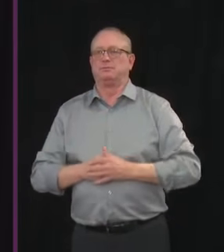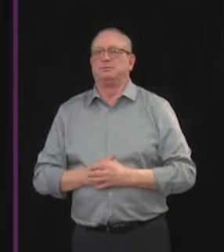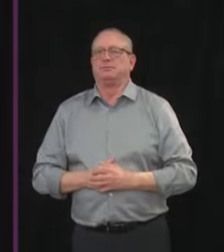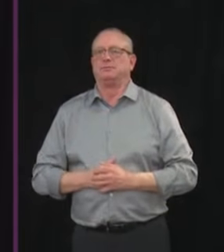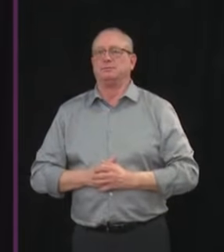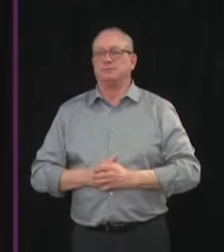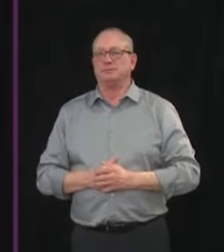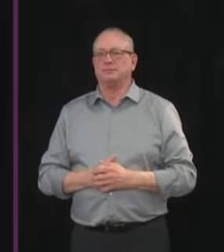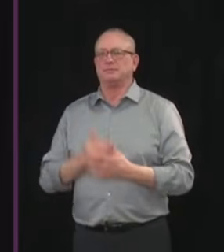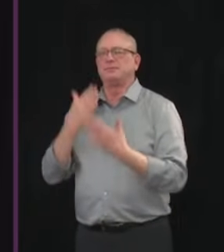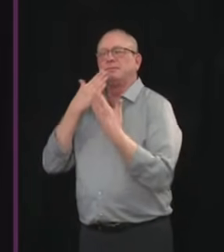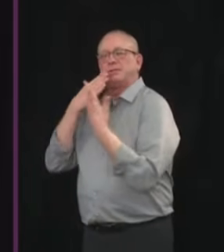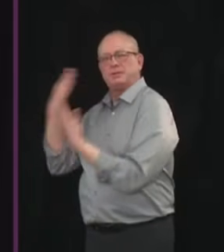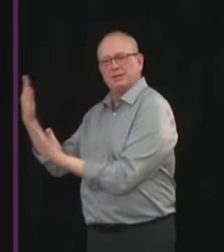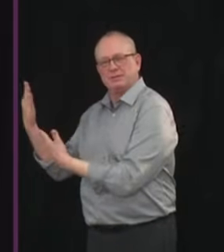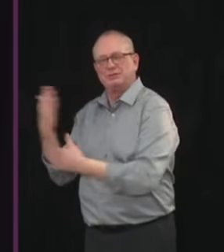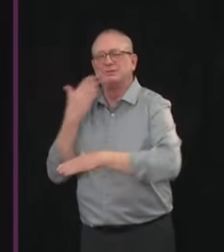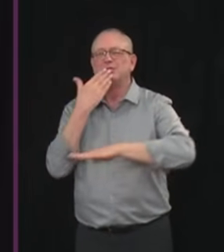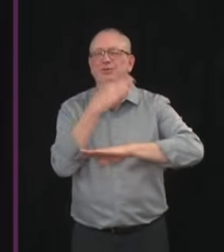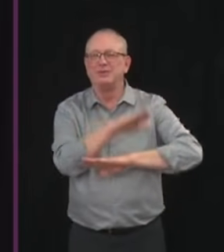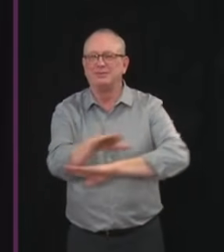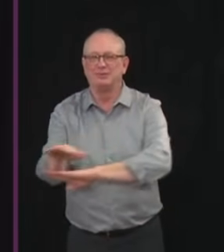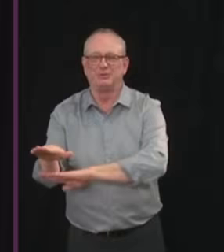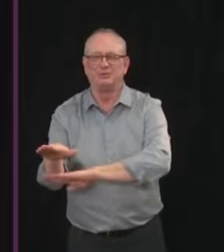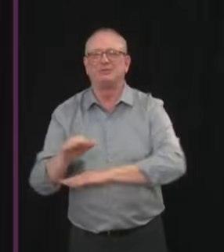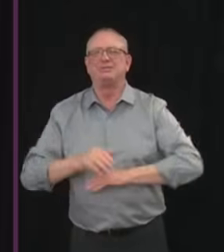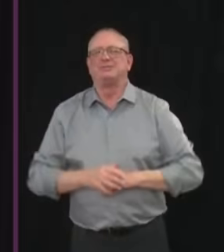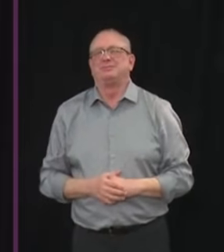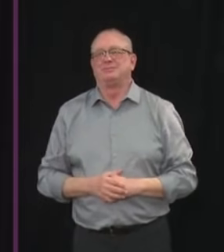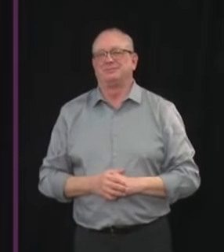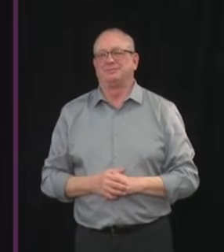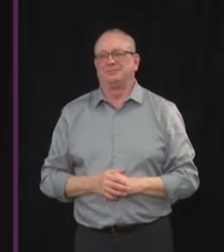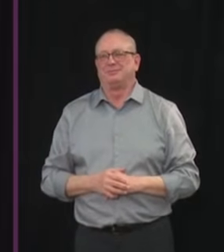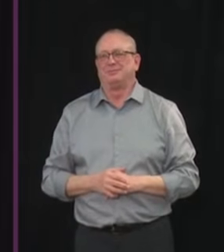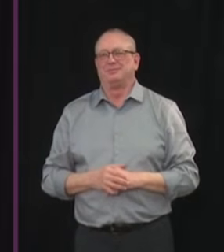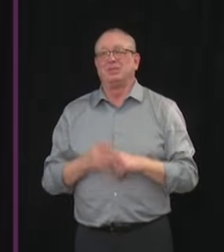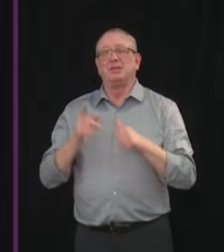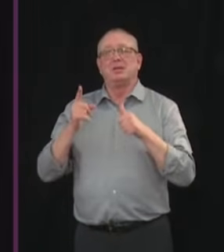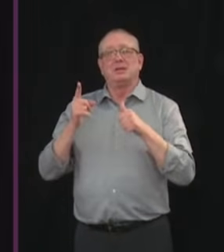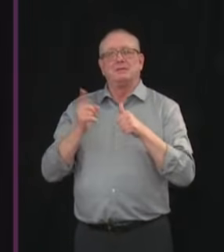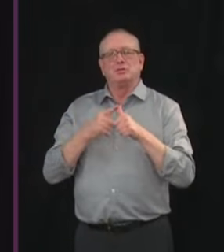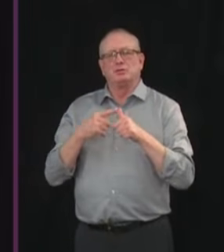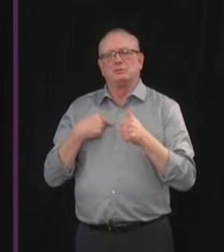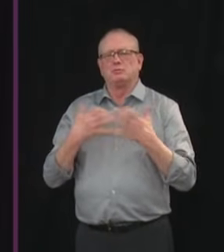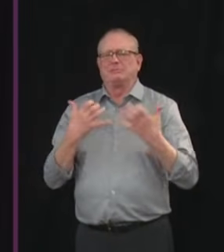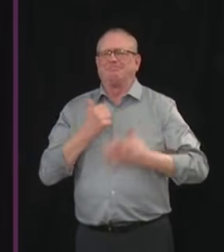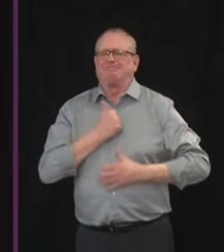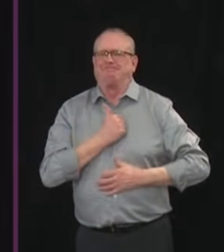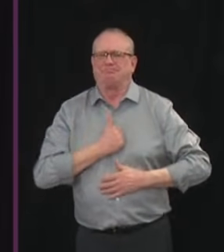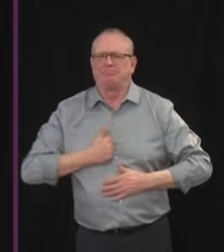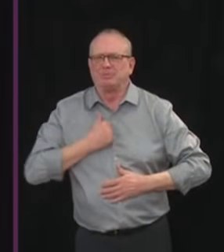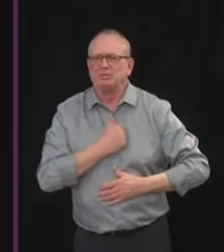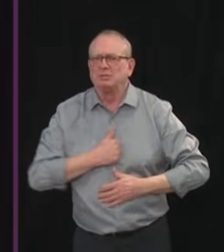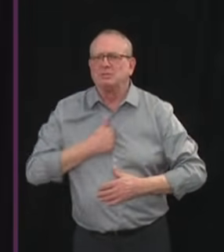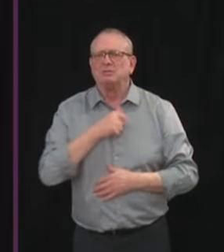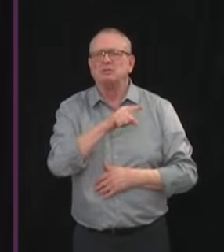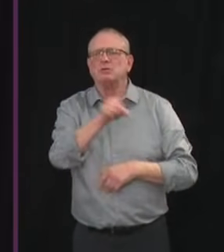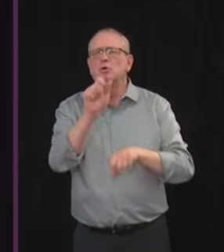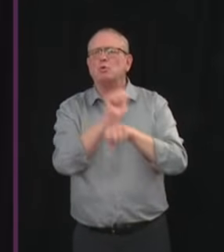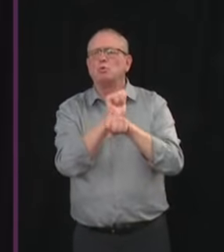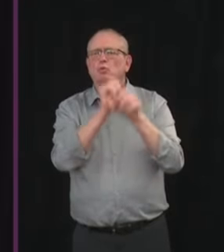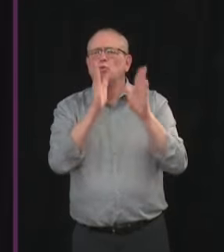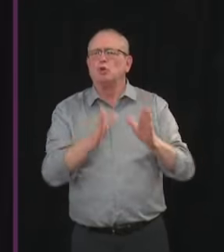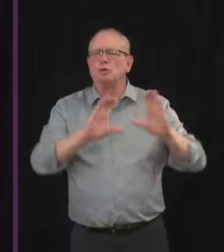everyone. I want to begin by apologizing to healthcare workers who felt singled out last week as I encouraged those who